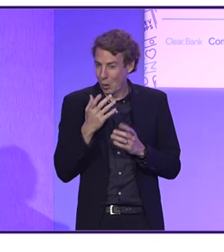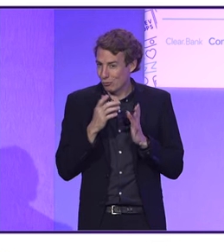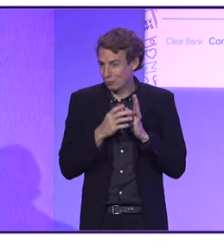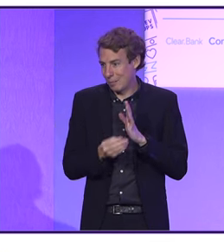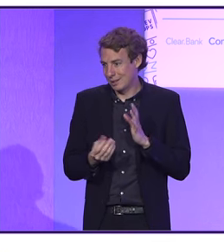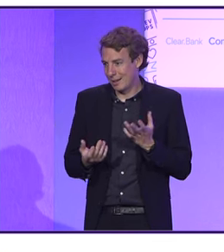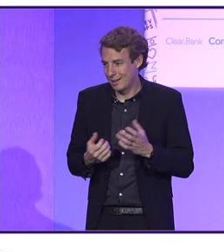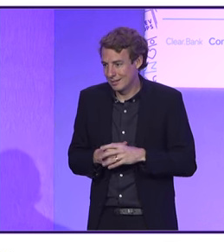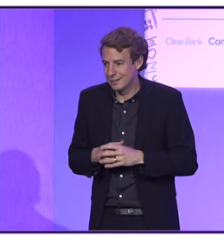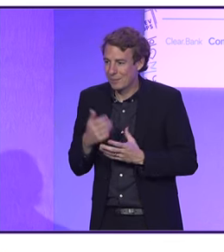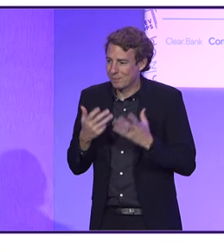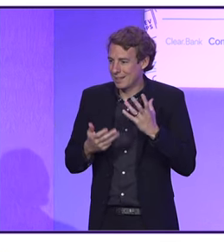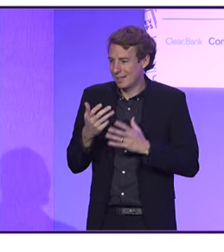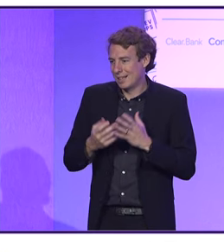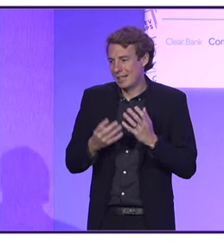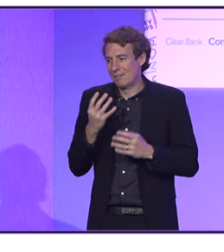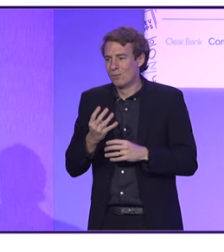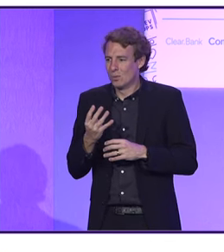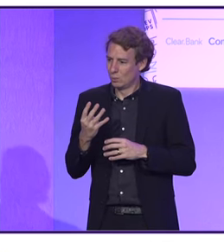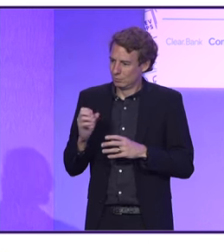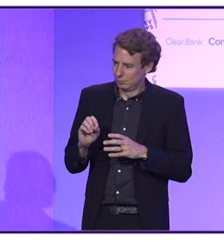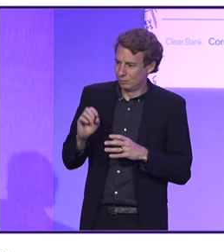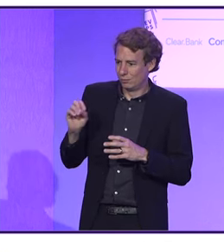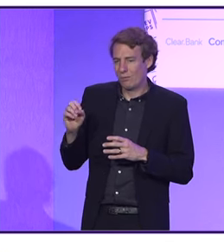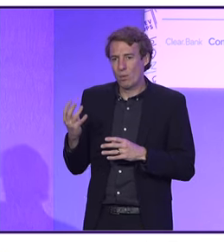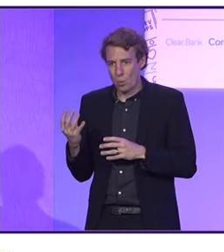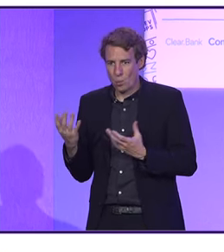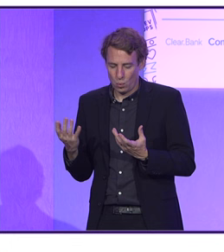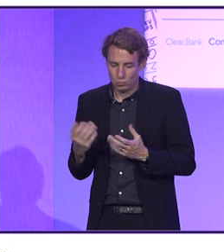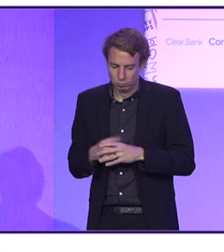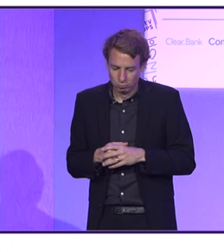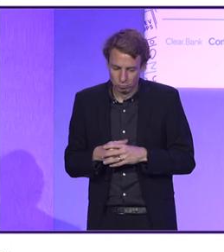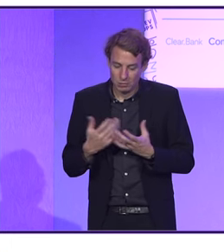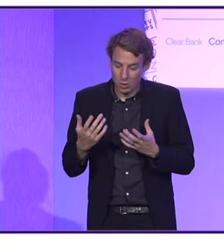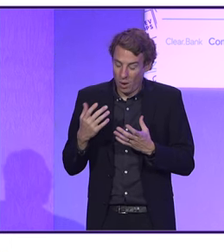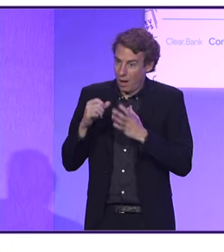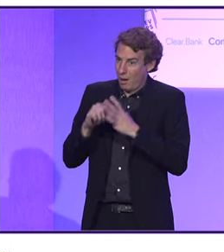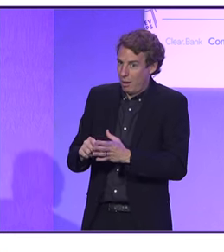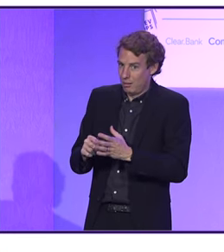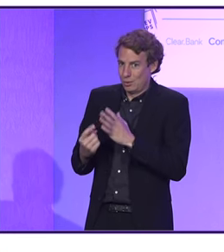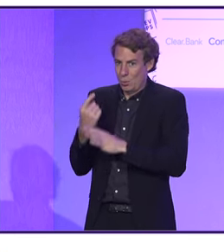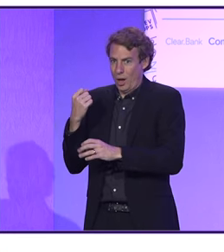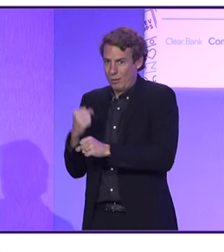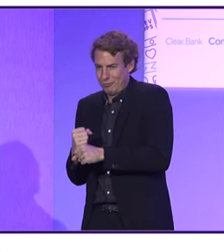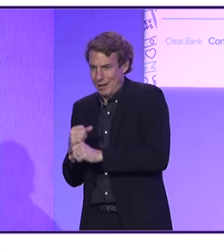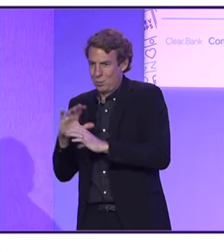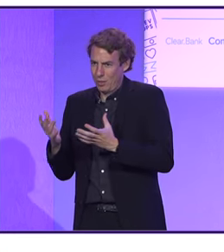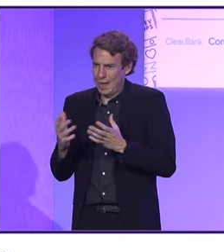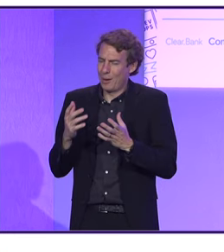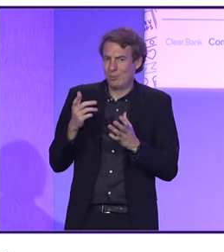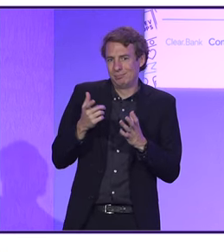we got stuck on that version, basically. It was really hard to upgrade the operating system without upgrading other things. It was hard to upgrade other things without upgrading the operating system. And